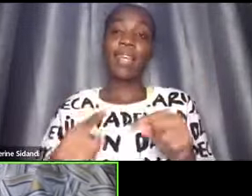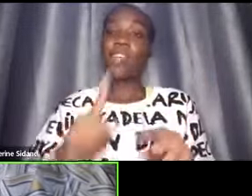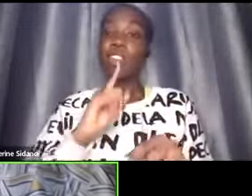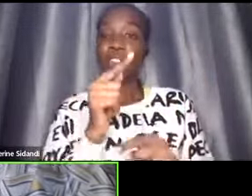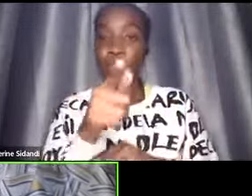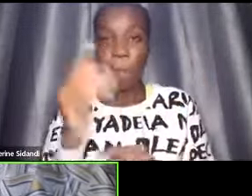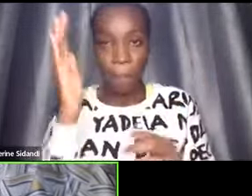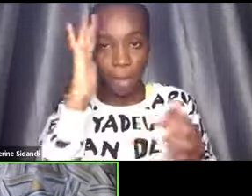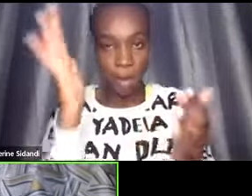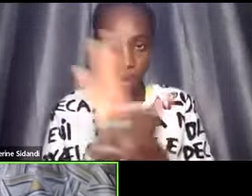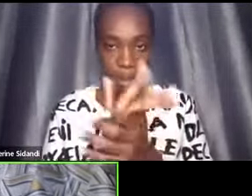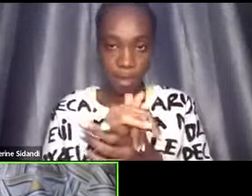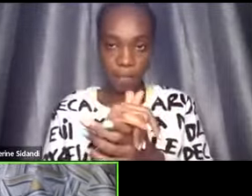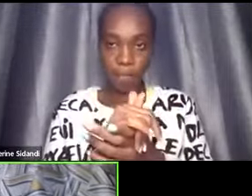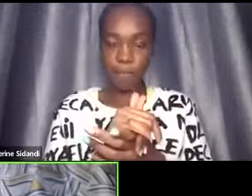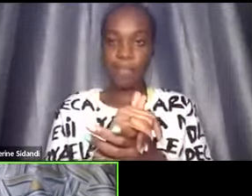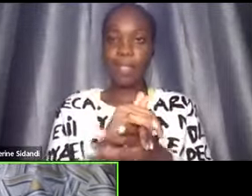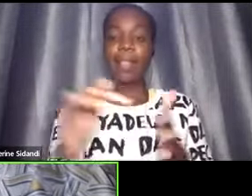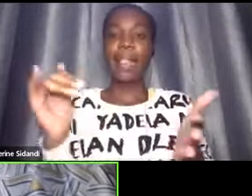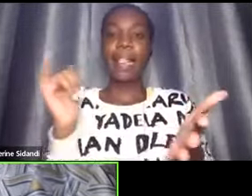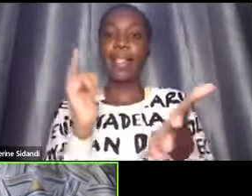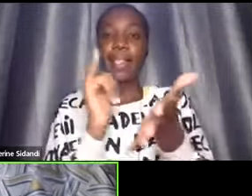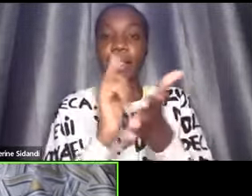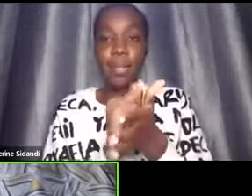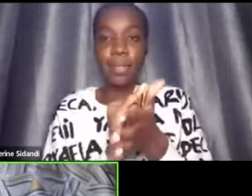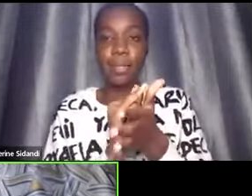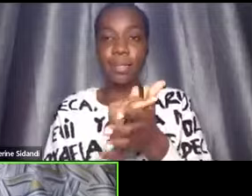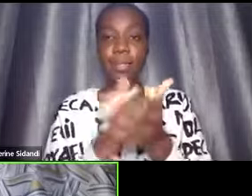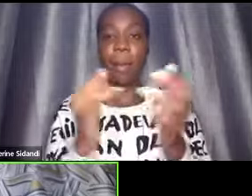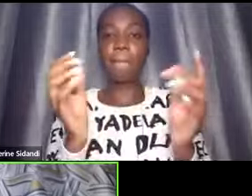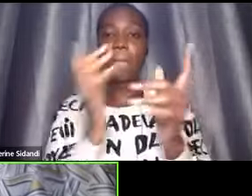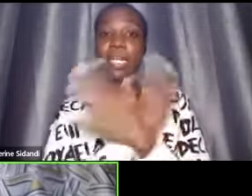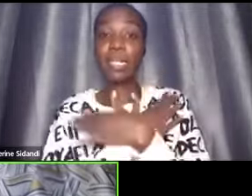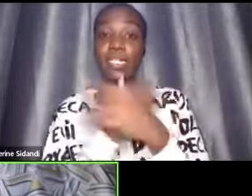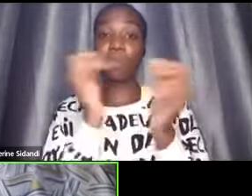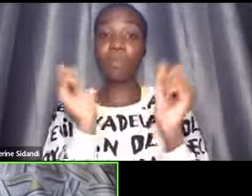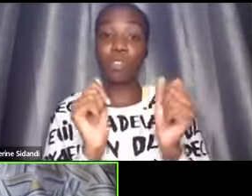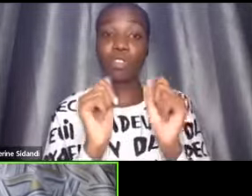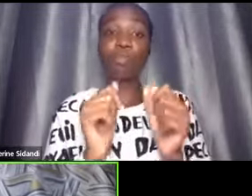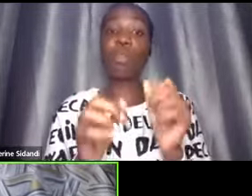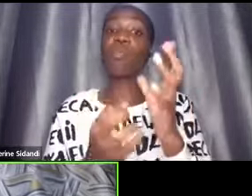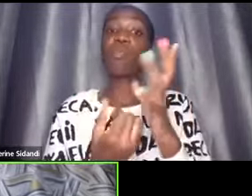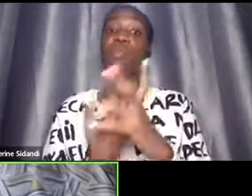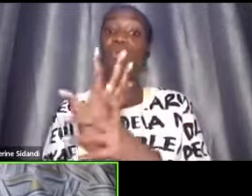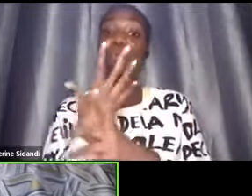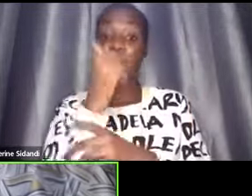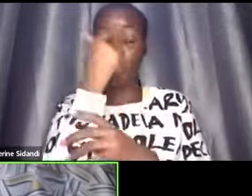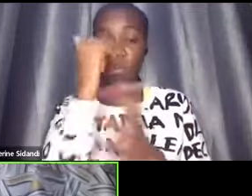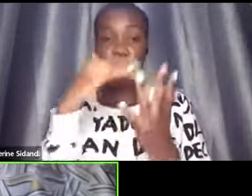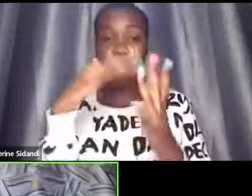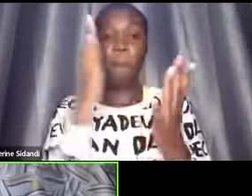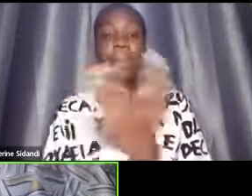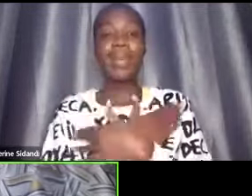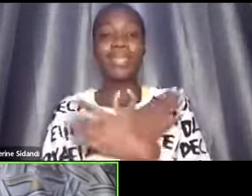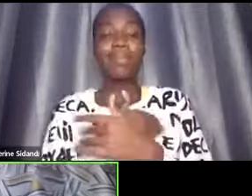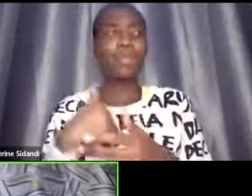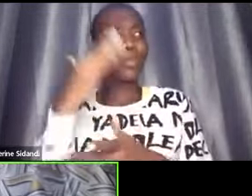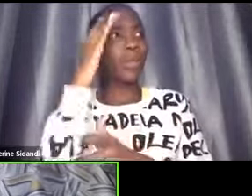that partnerships can actually flourish? Because most partners, like I know of a friend of mine who has